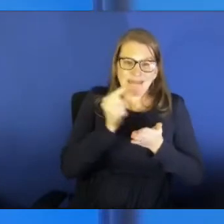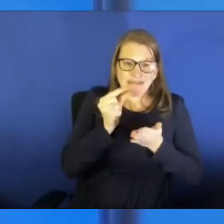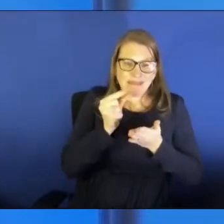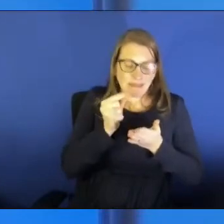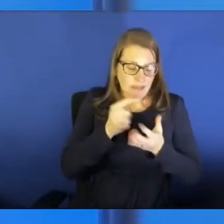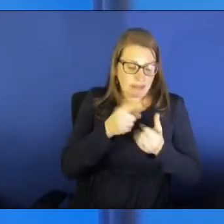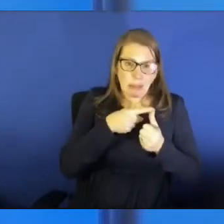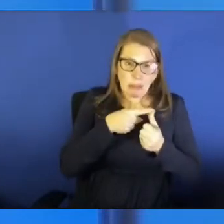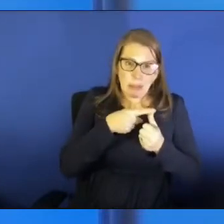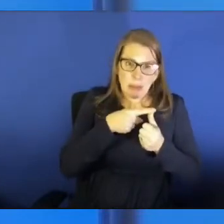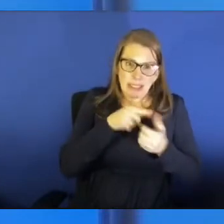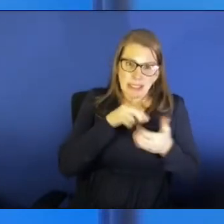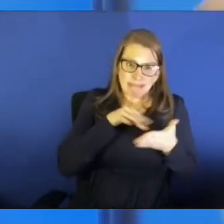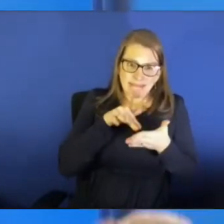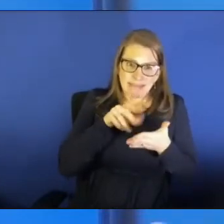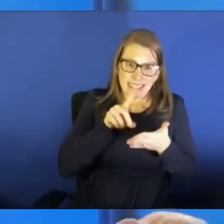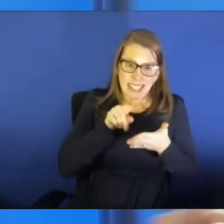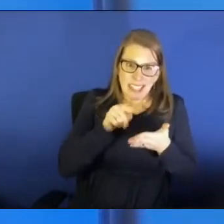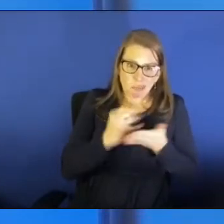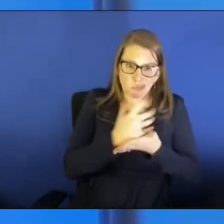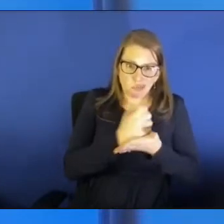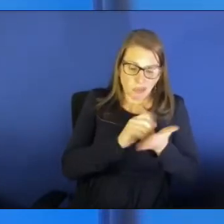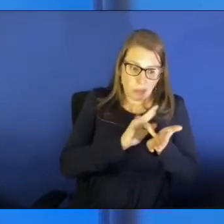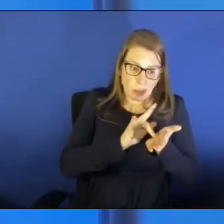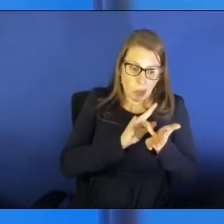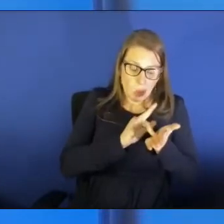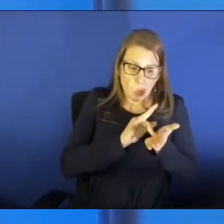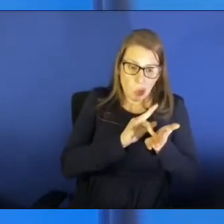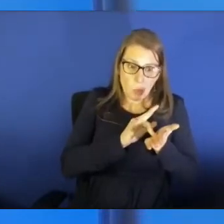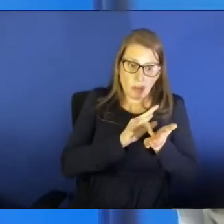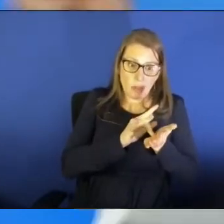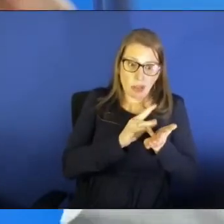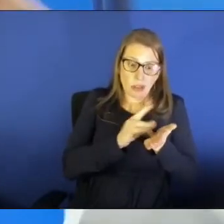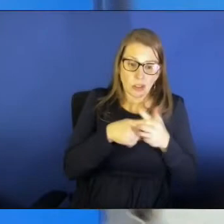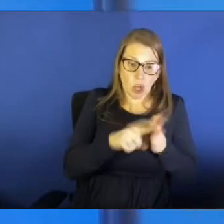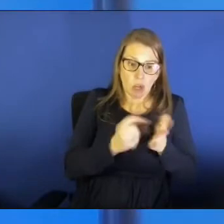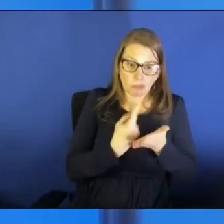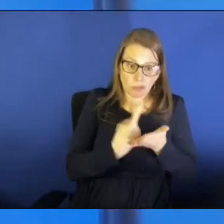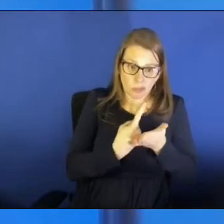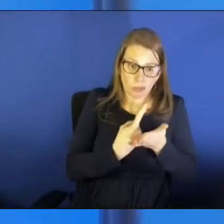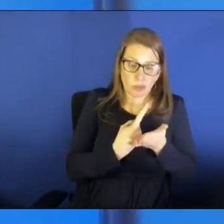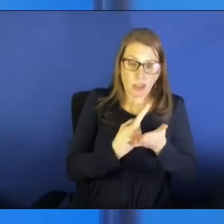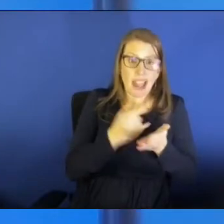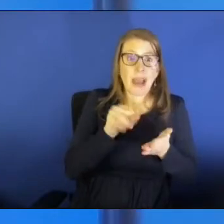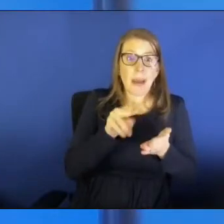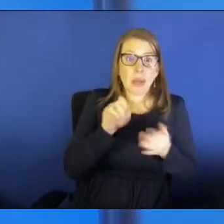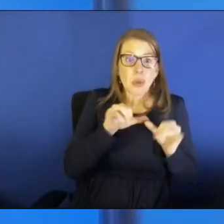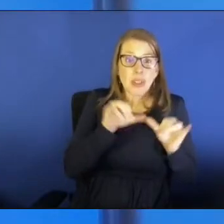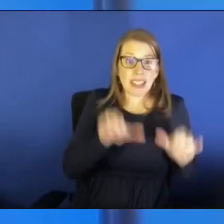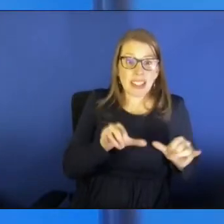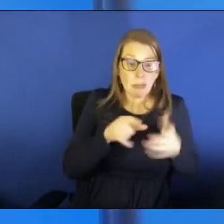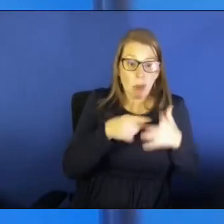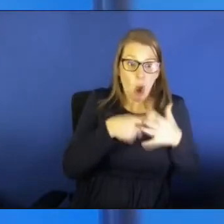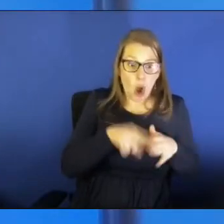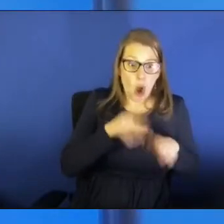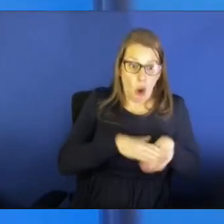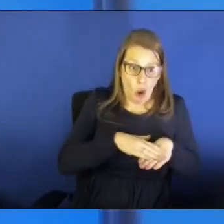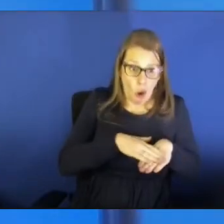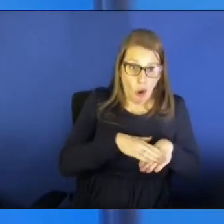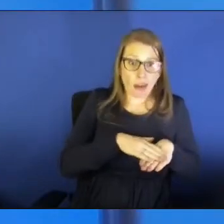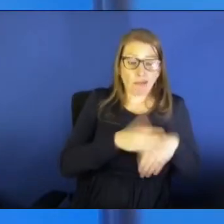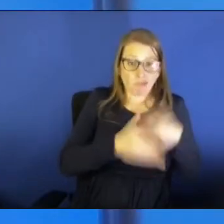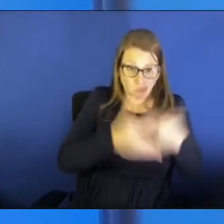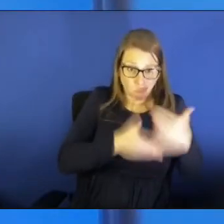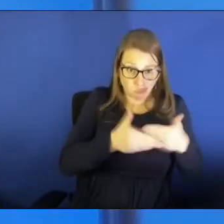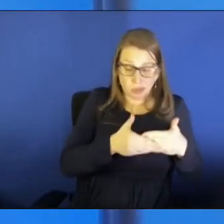immunotherapy first get their immune system turned on and then get surgery to go in and take out the melanoma do better. But again, we